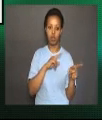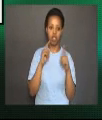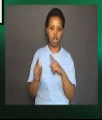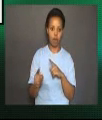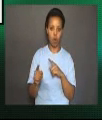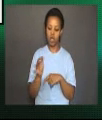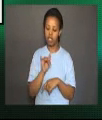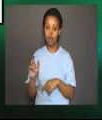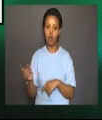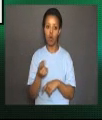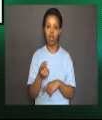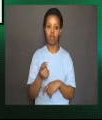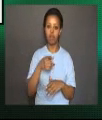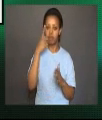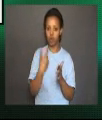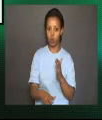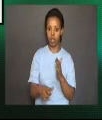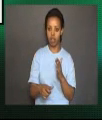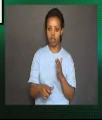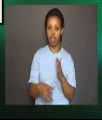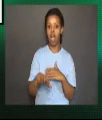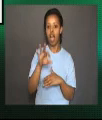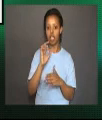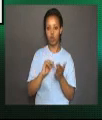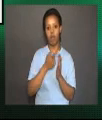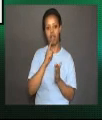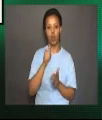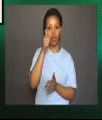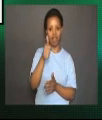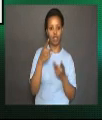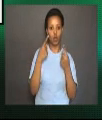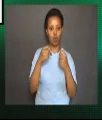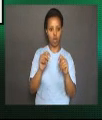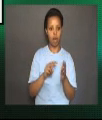obtained similar results from their own tests.